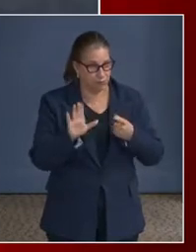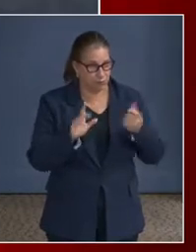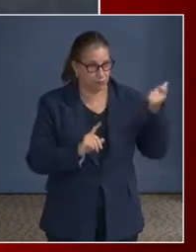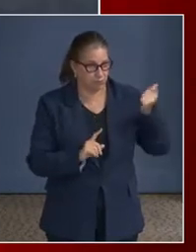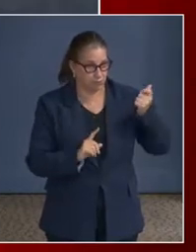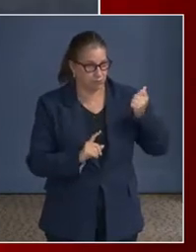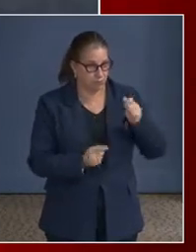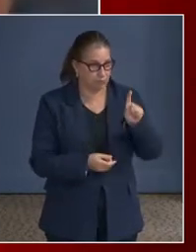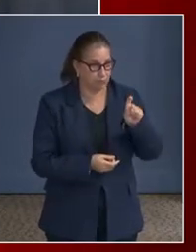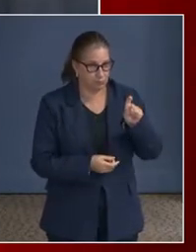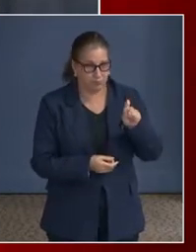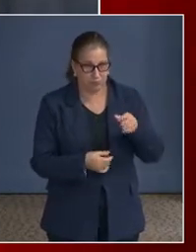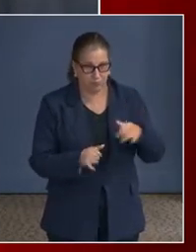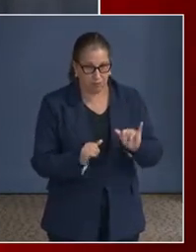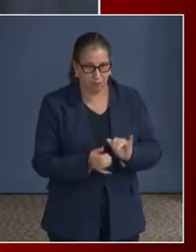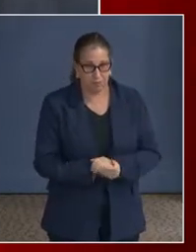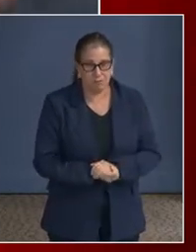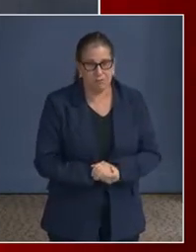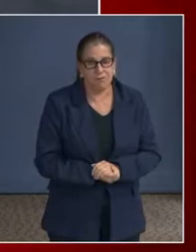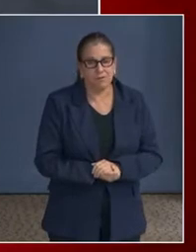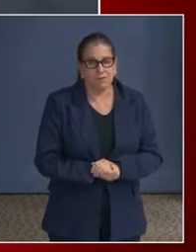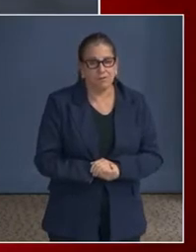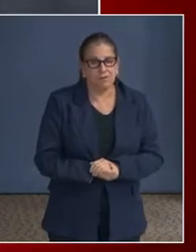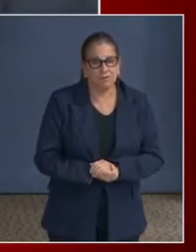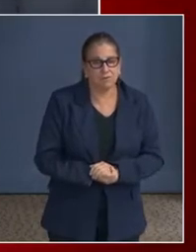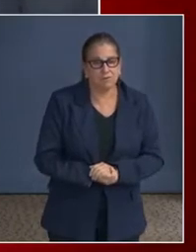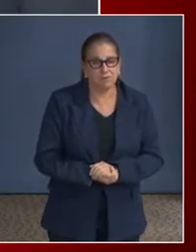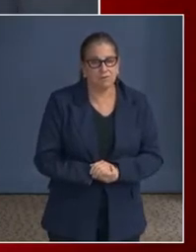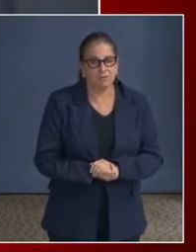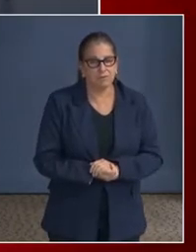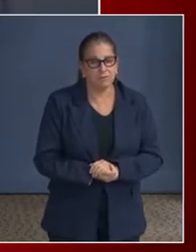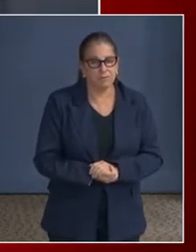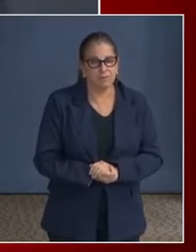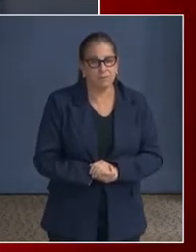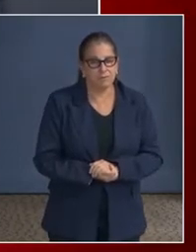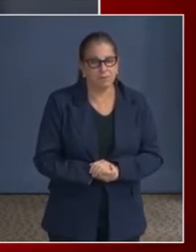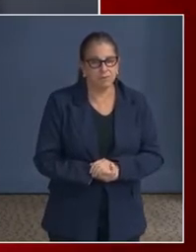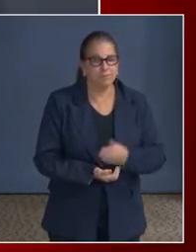Dr. Rodriguez can, who is also behind me,